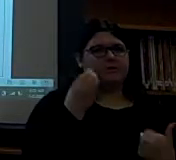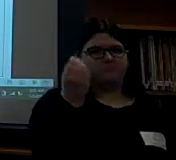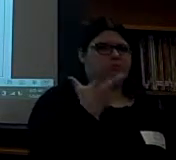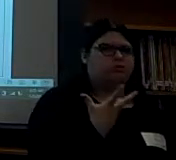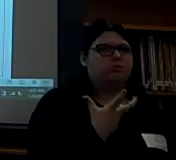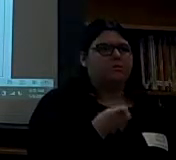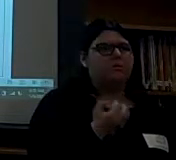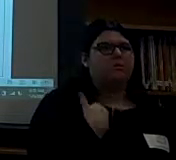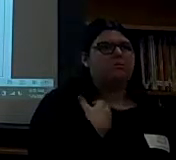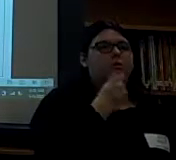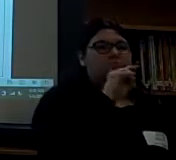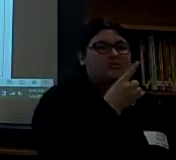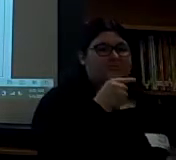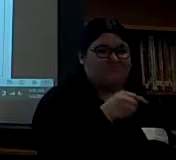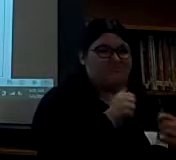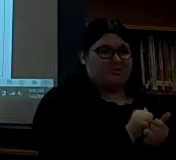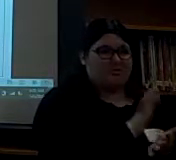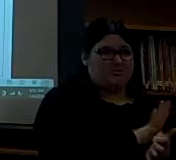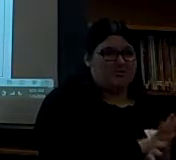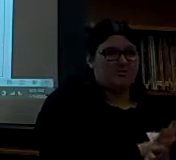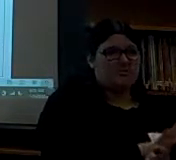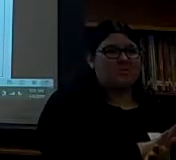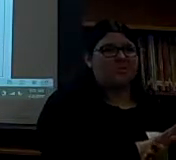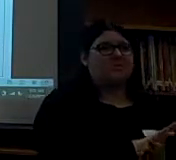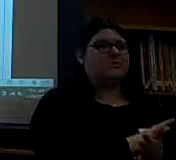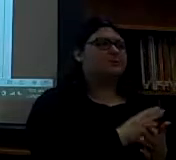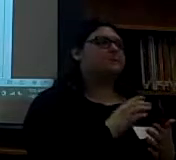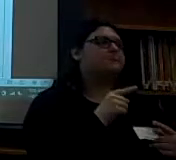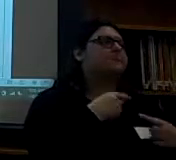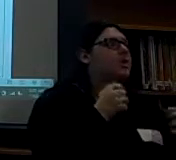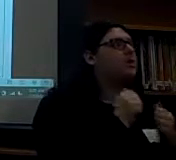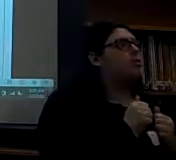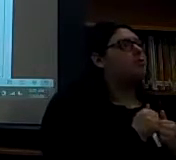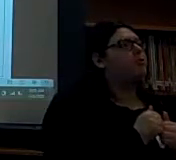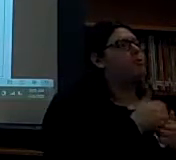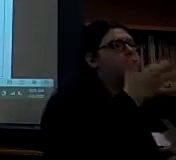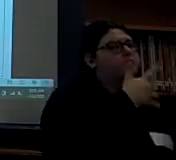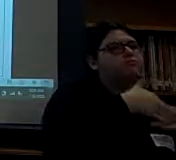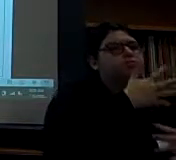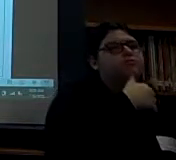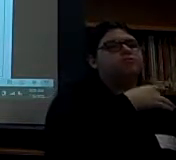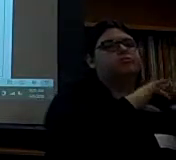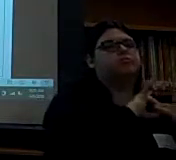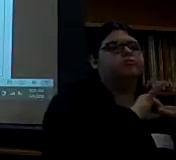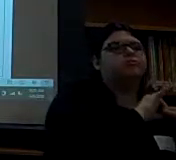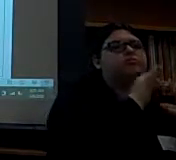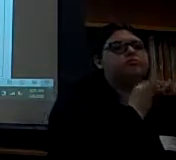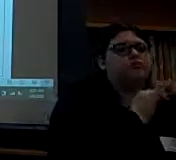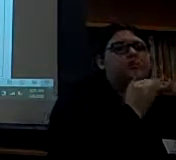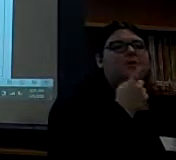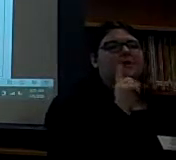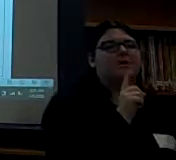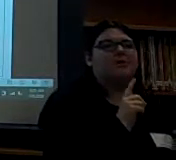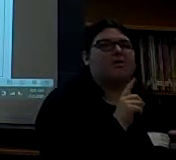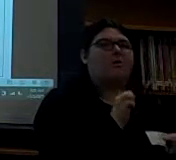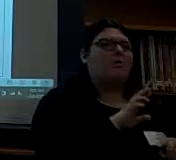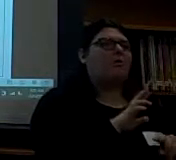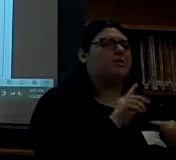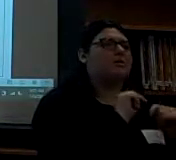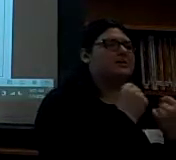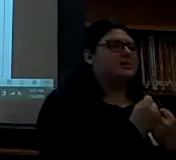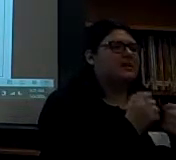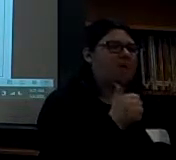in school academically, they're struggling with peer relationships. If they're on a sports team and they're struggling, they feel like they can't catch up. Those are